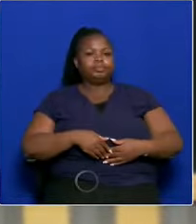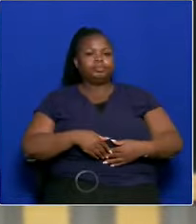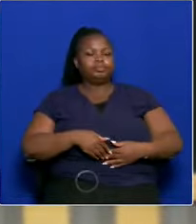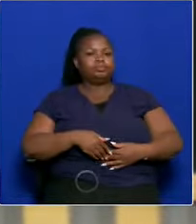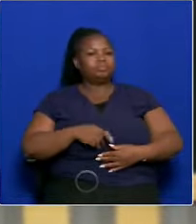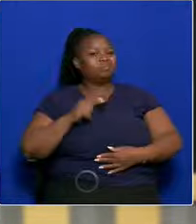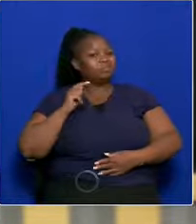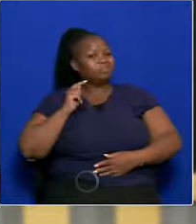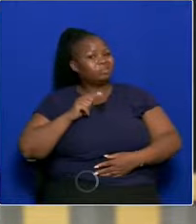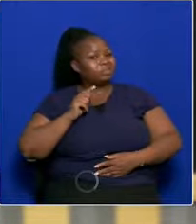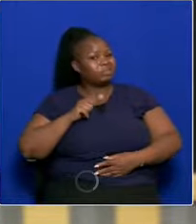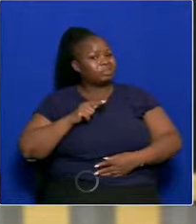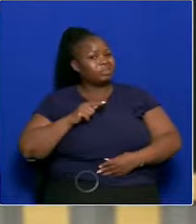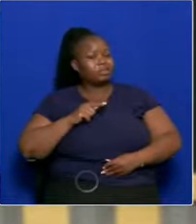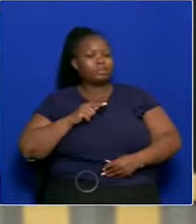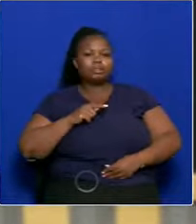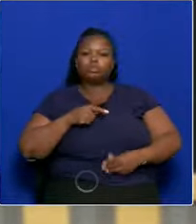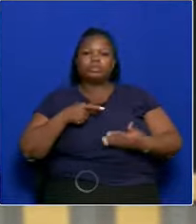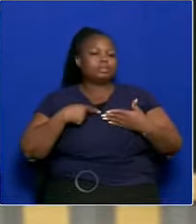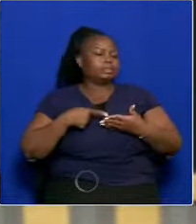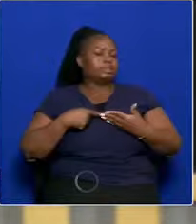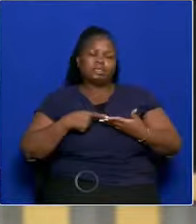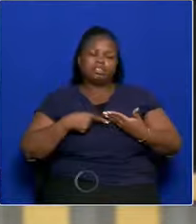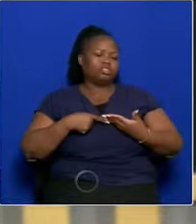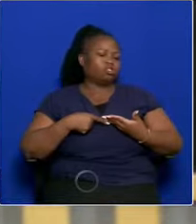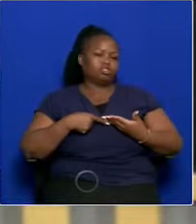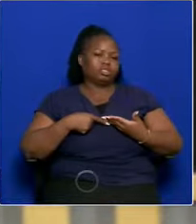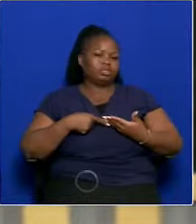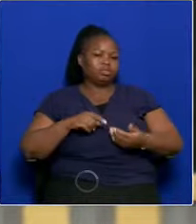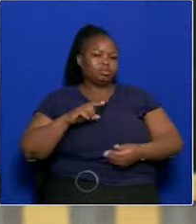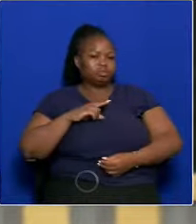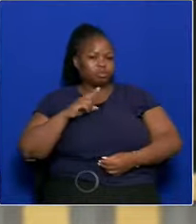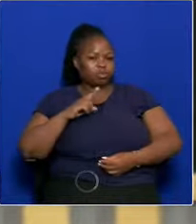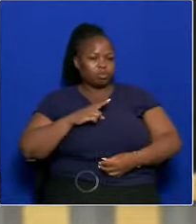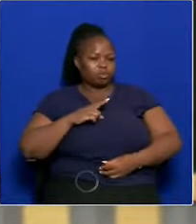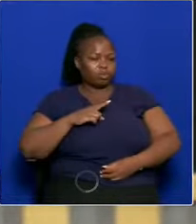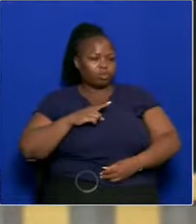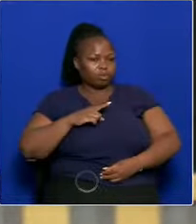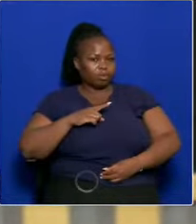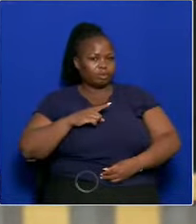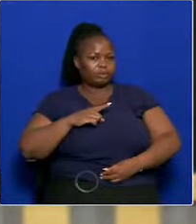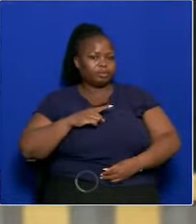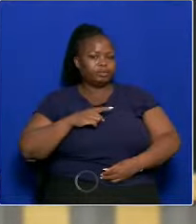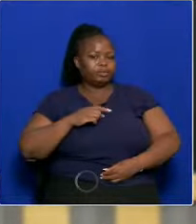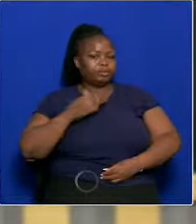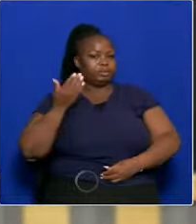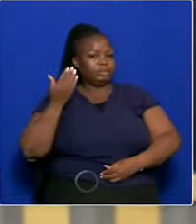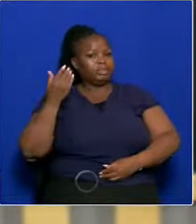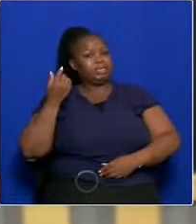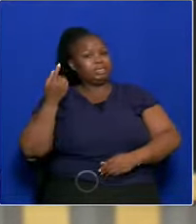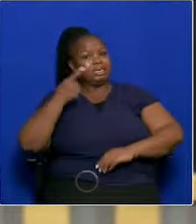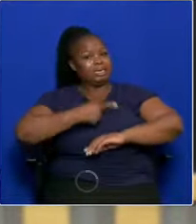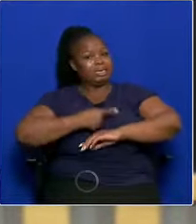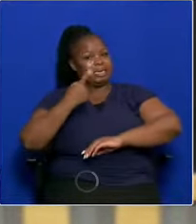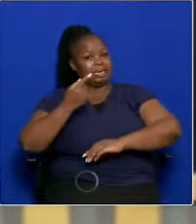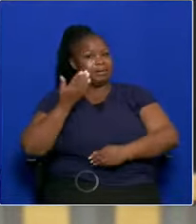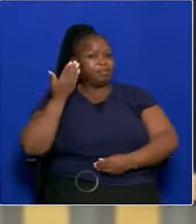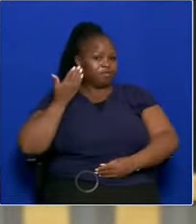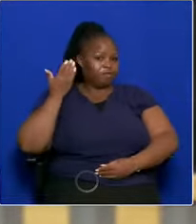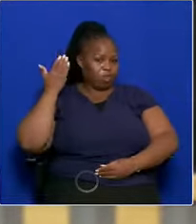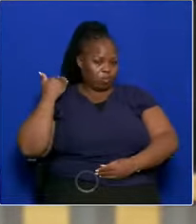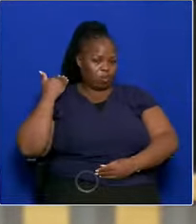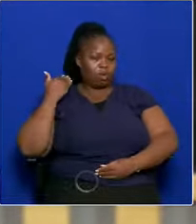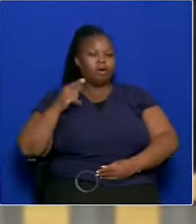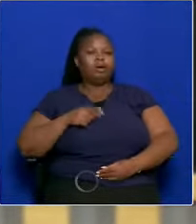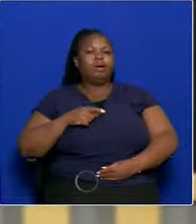a discussion. Given what happened the day before, according to you, Mr. Matlala calls and